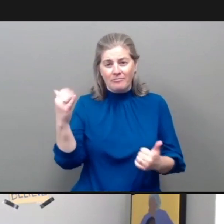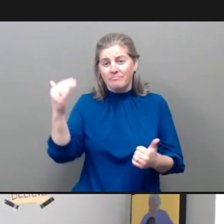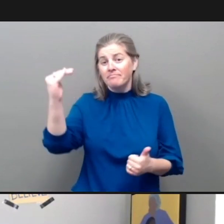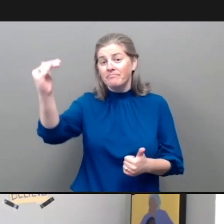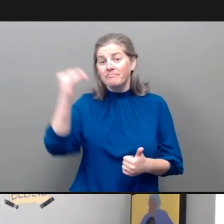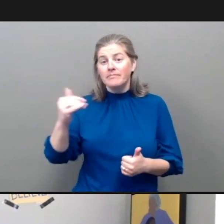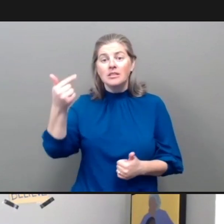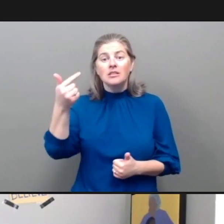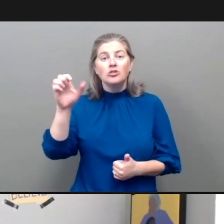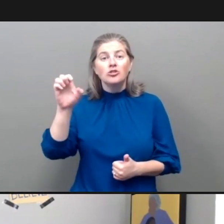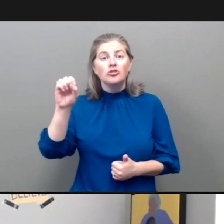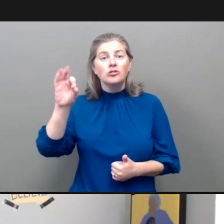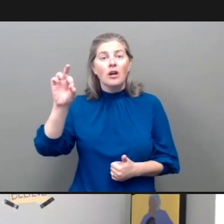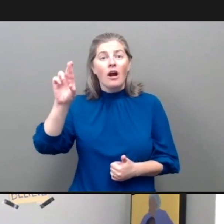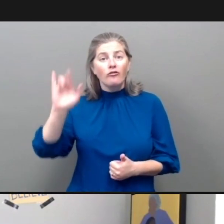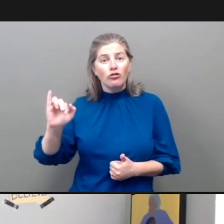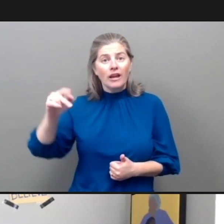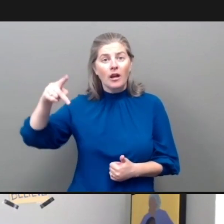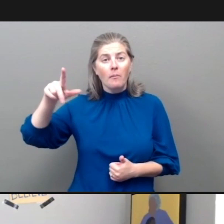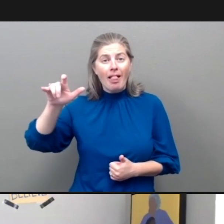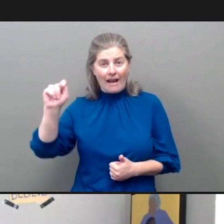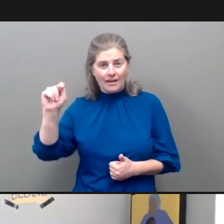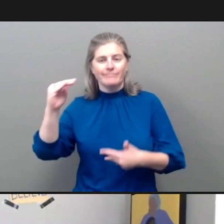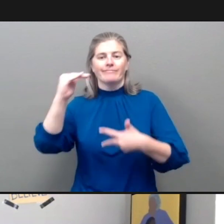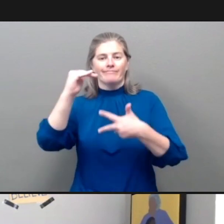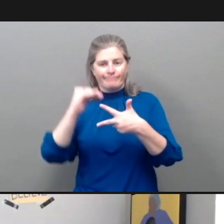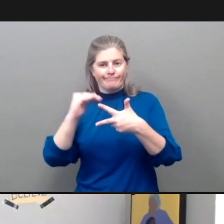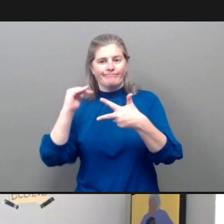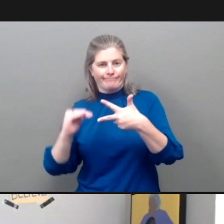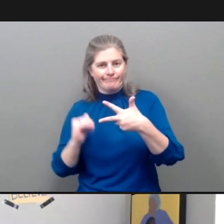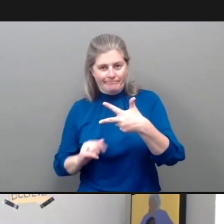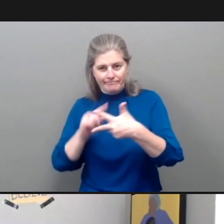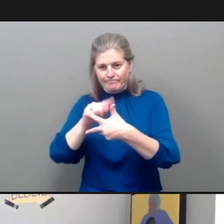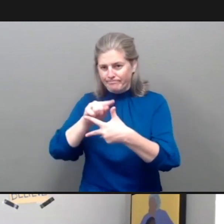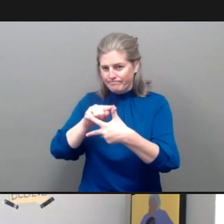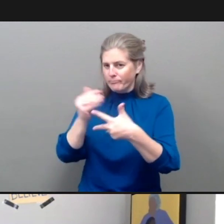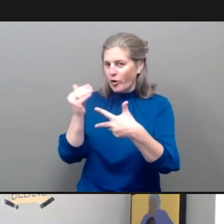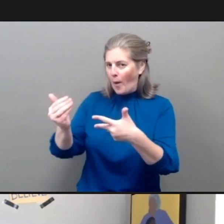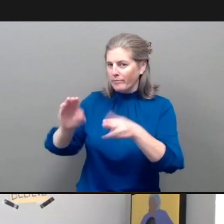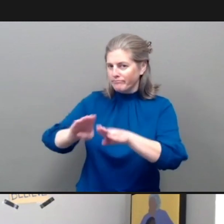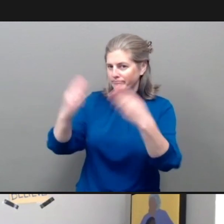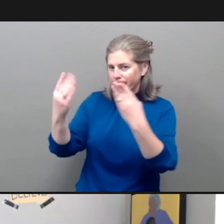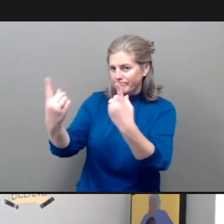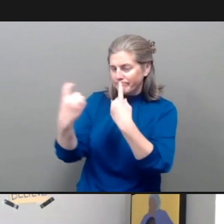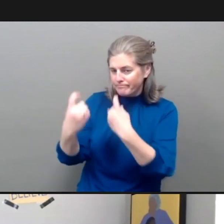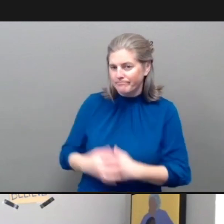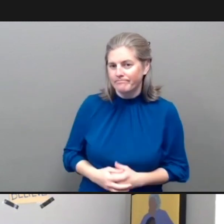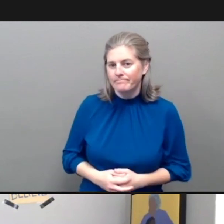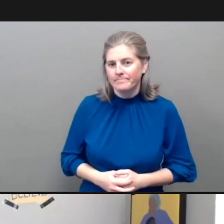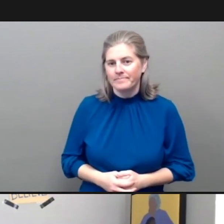turn to Jeffrey Plant, followed by Gabrielle Burkhardt, and then Dan Mckee. Jeffrey, you are unmuted.